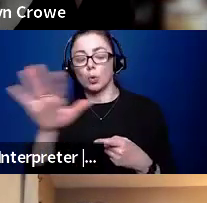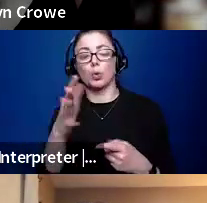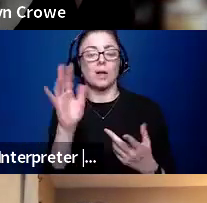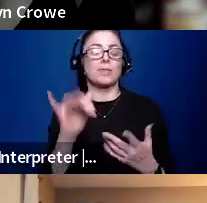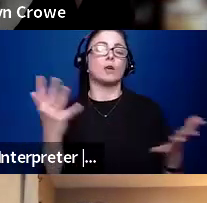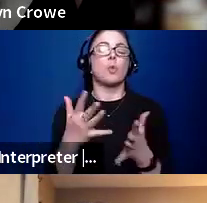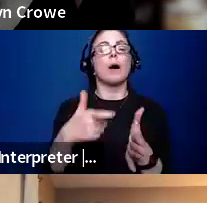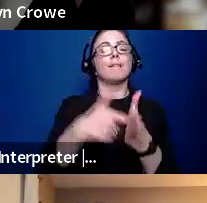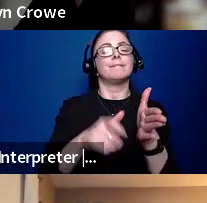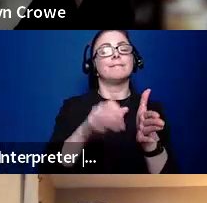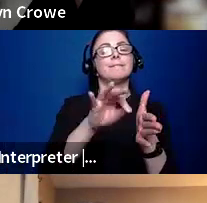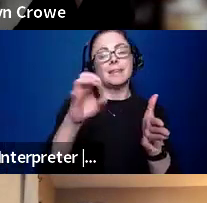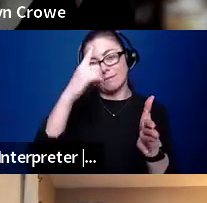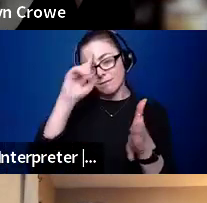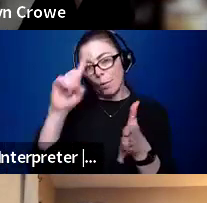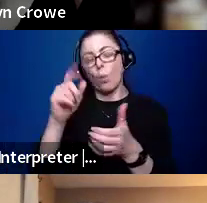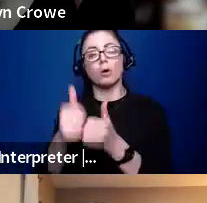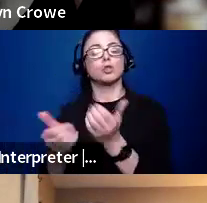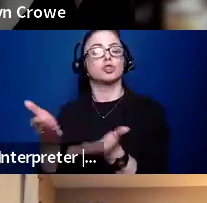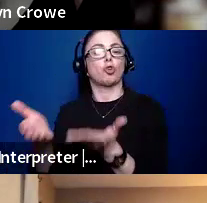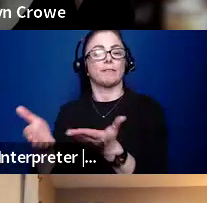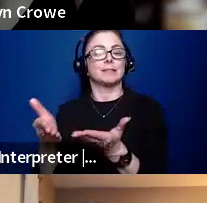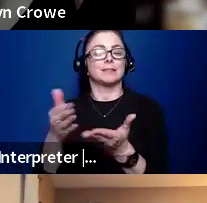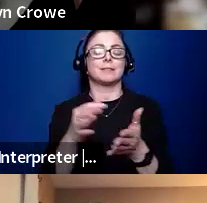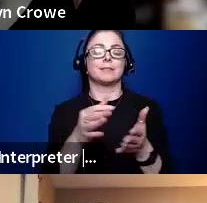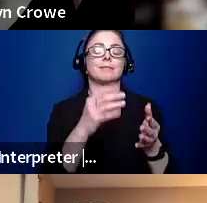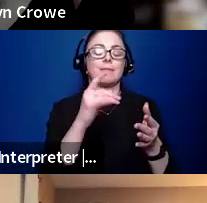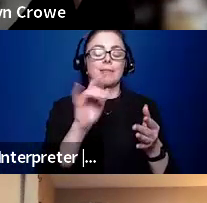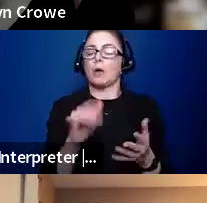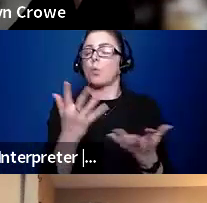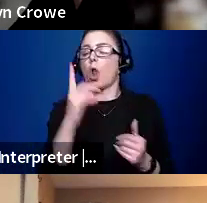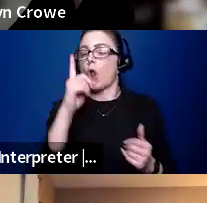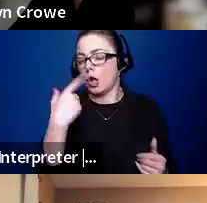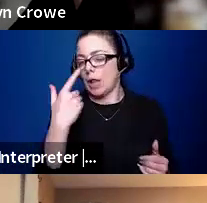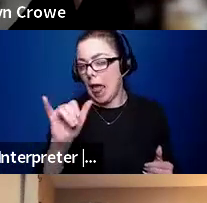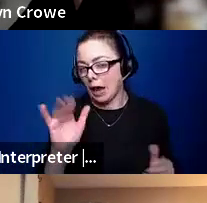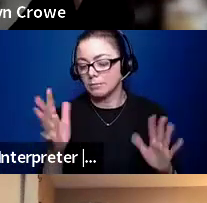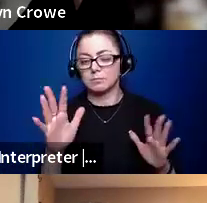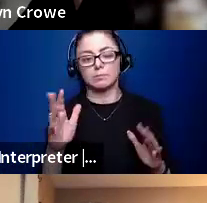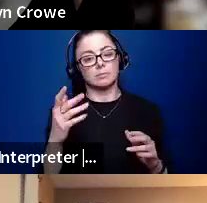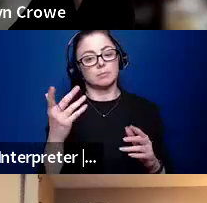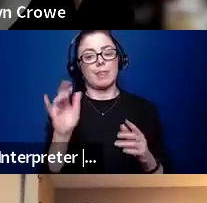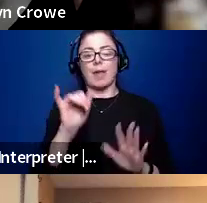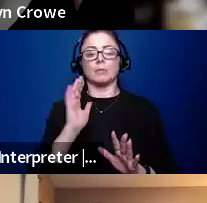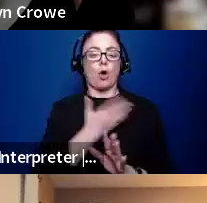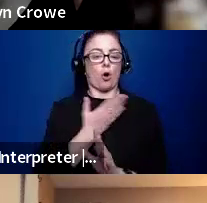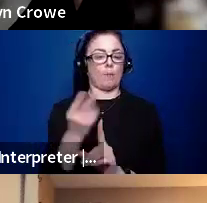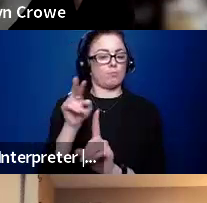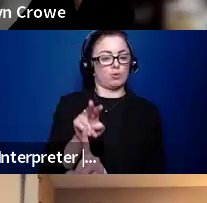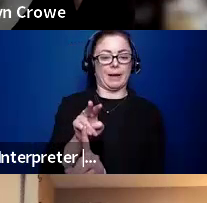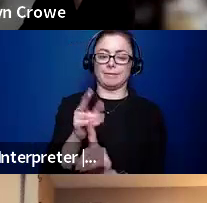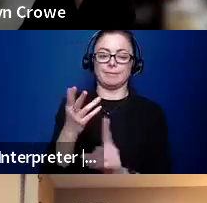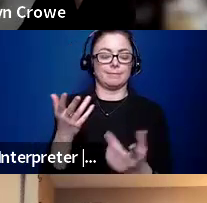Again, that's kind of what we think she's leaning towards, but aren't 100% sure. So that's just my perspective from the school district side.